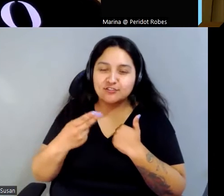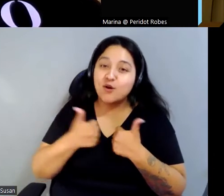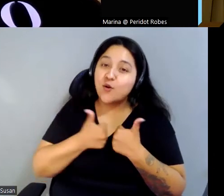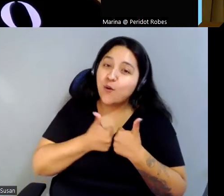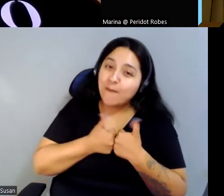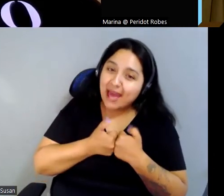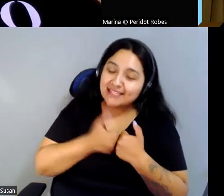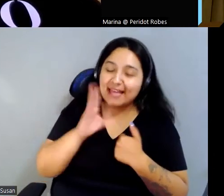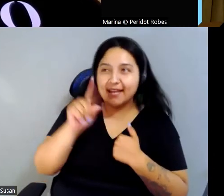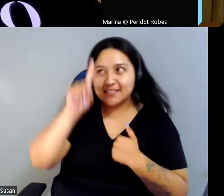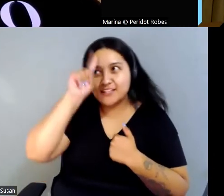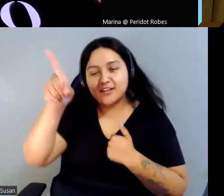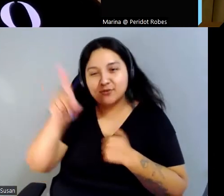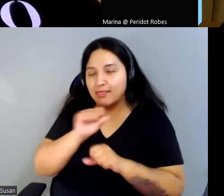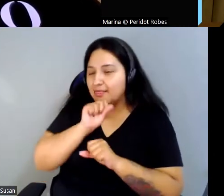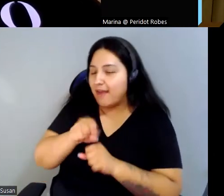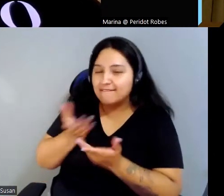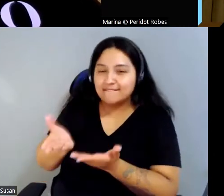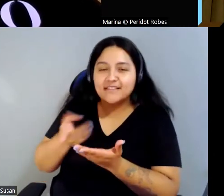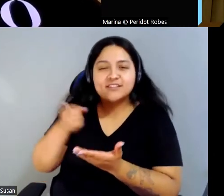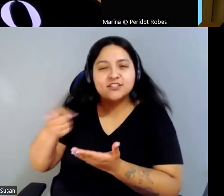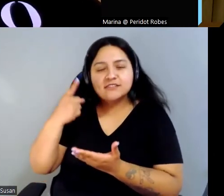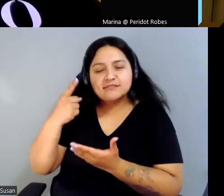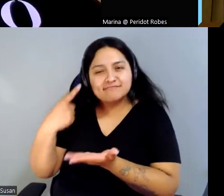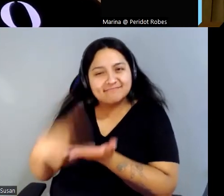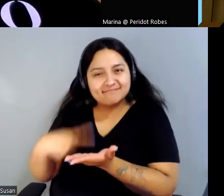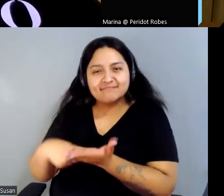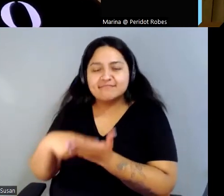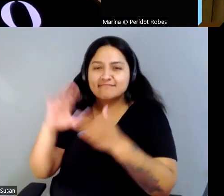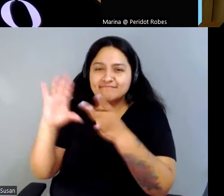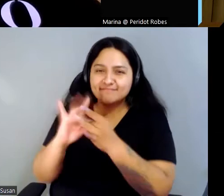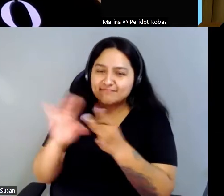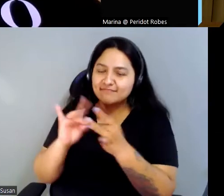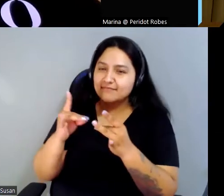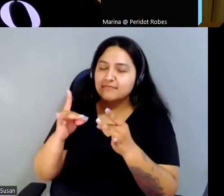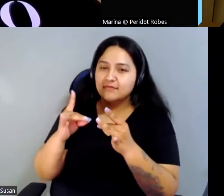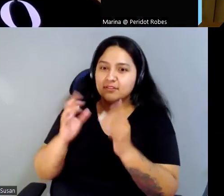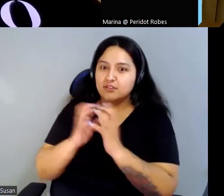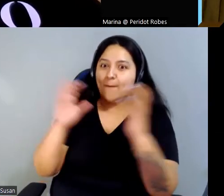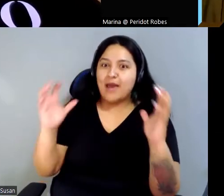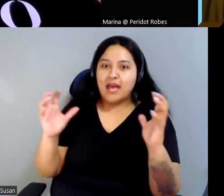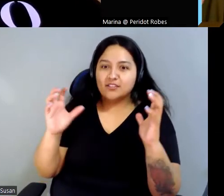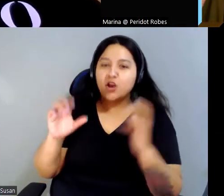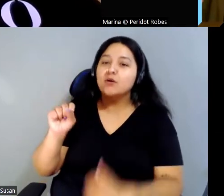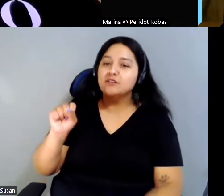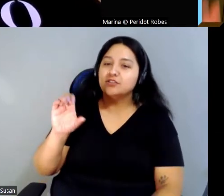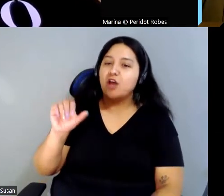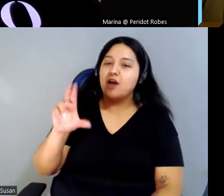And she has said so much on this subject, and I agree with everything that she said. And